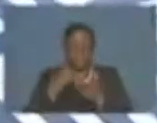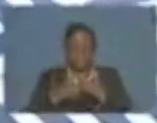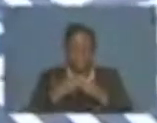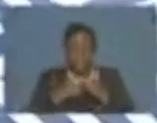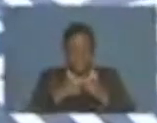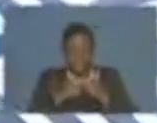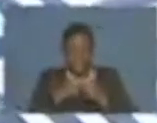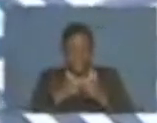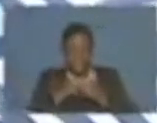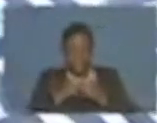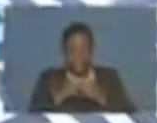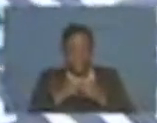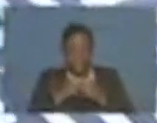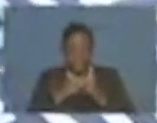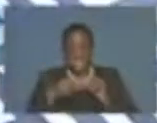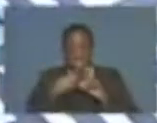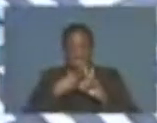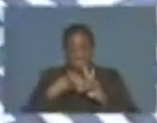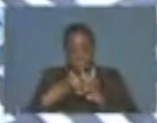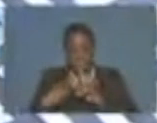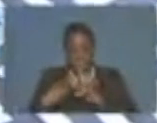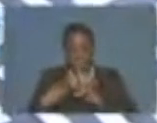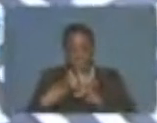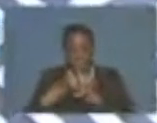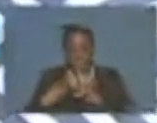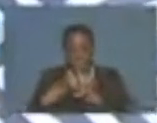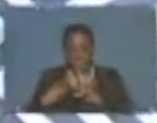will, and from